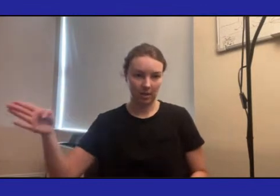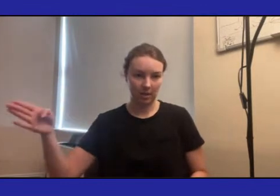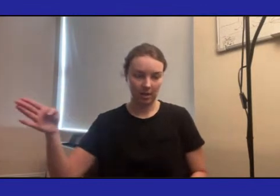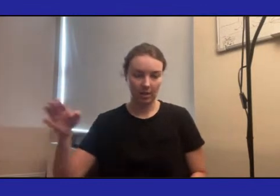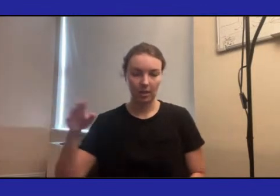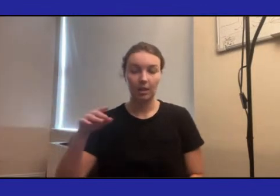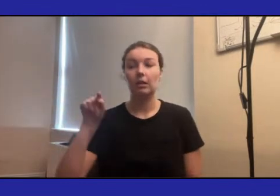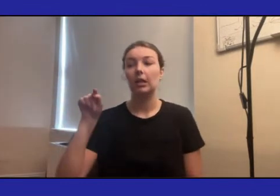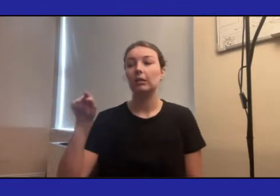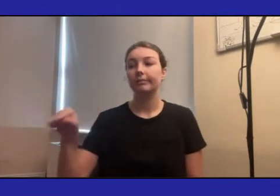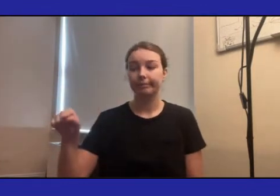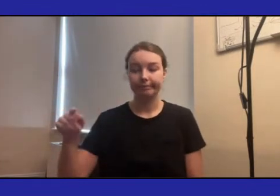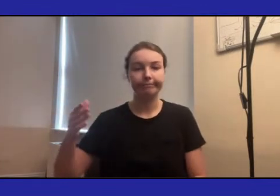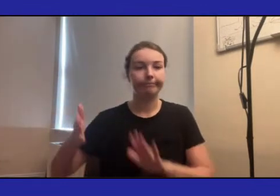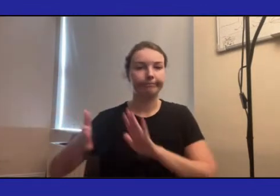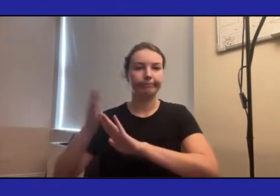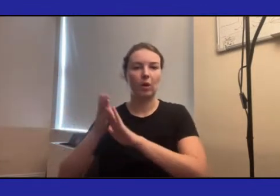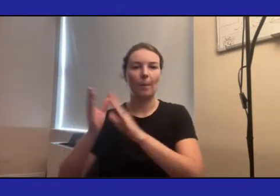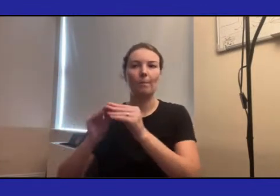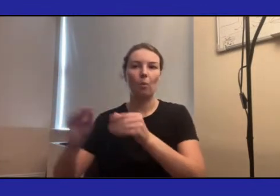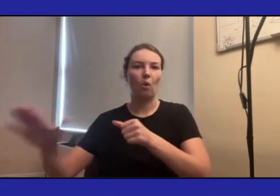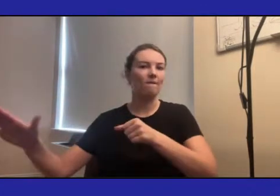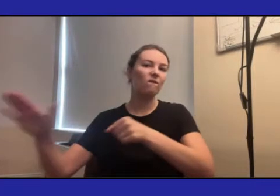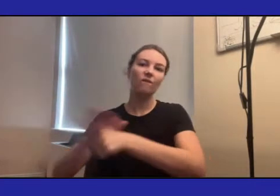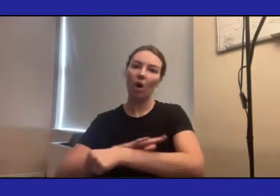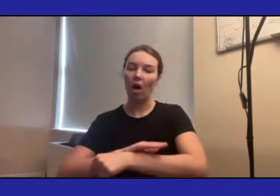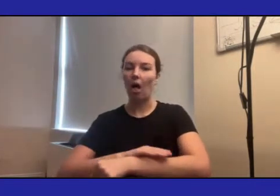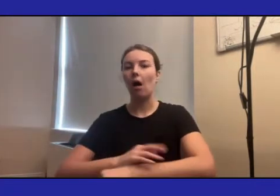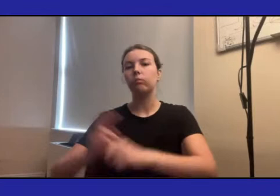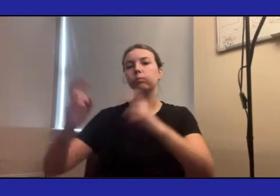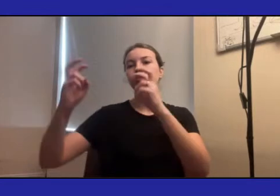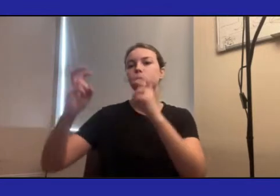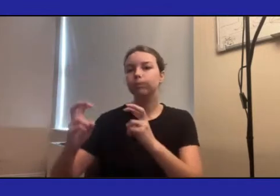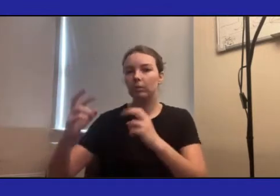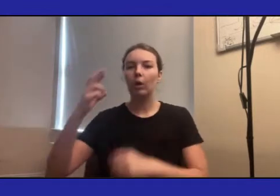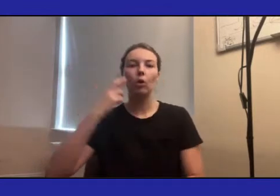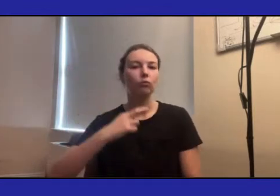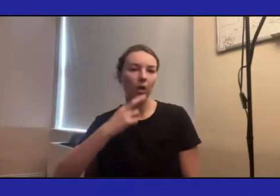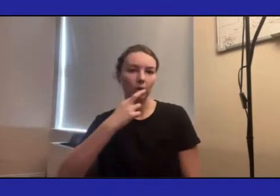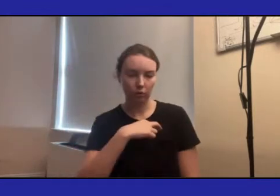a fuller operation. There will be a sit-down restaurant, and